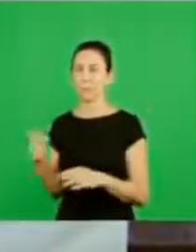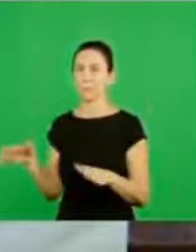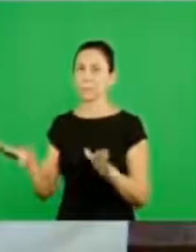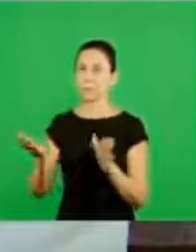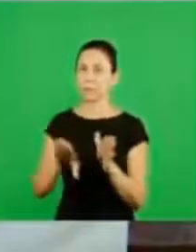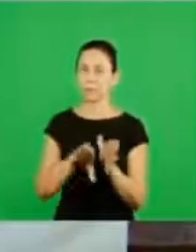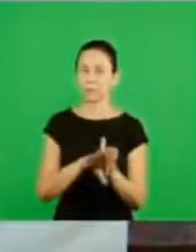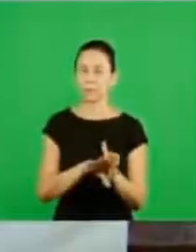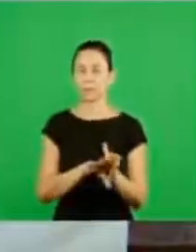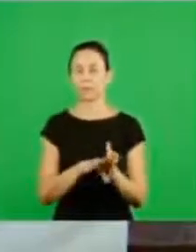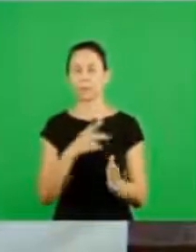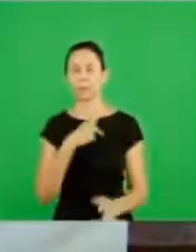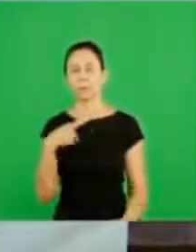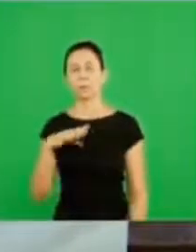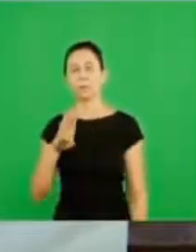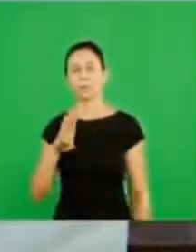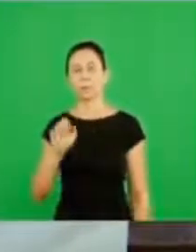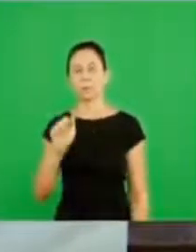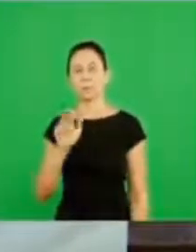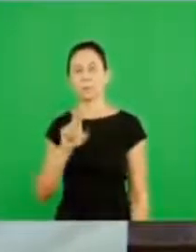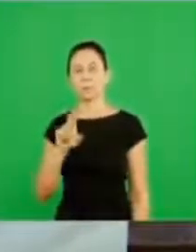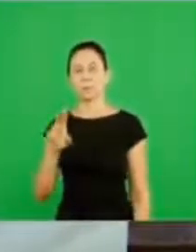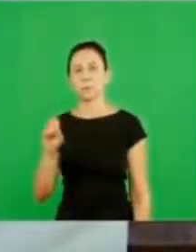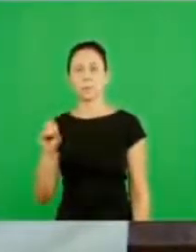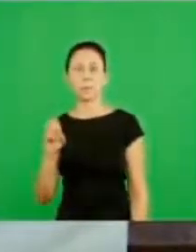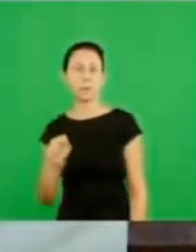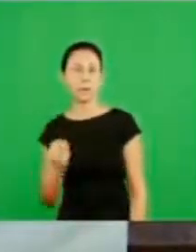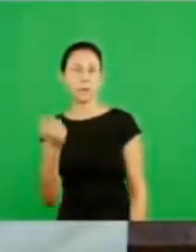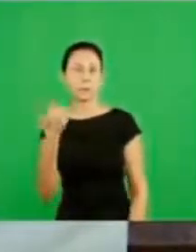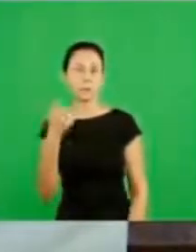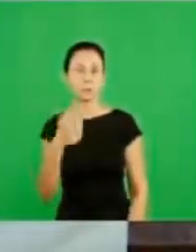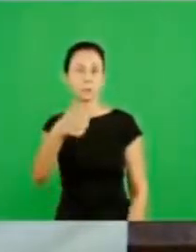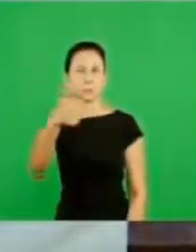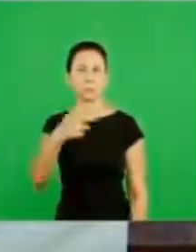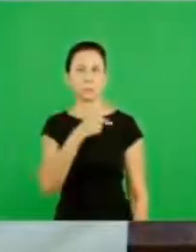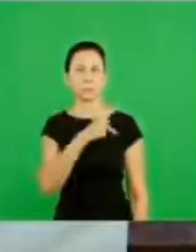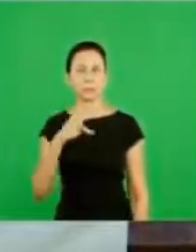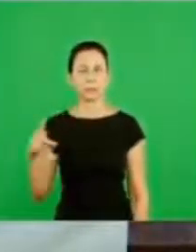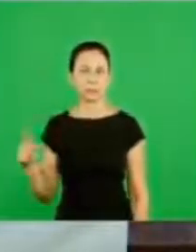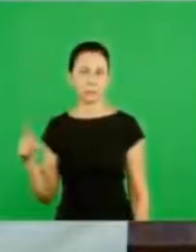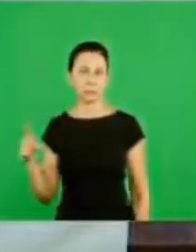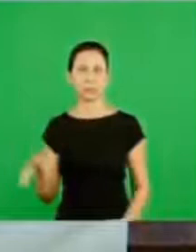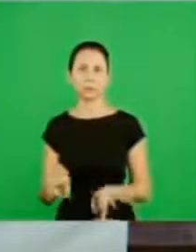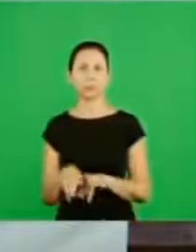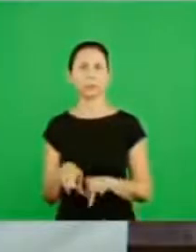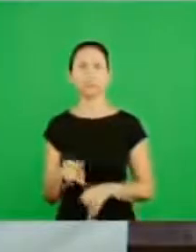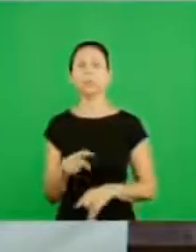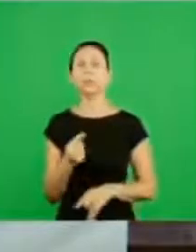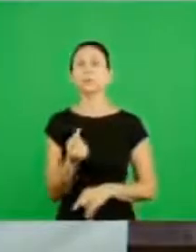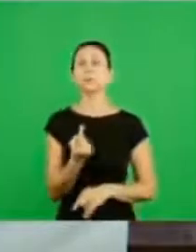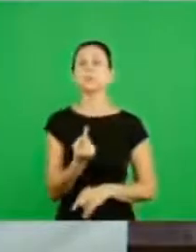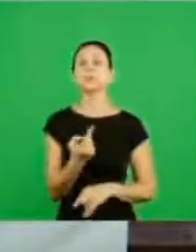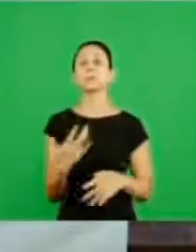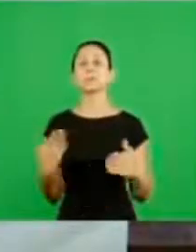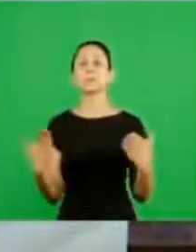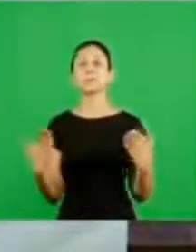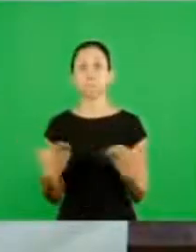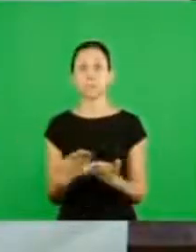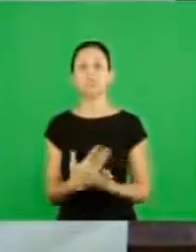characteristic. And in the meeting I arrived, there was a group there, Pastor Barros, who was the first president of the